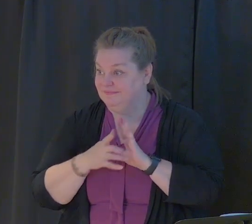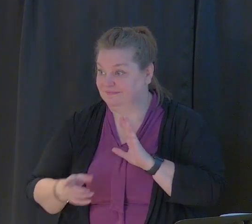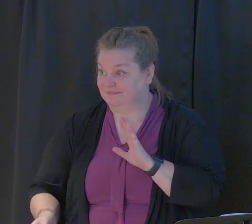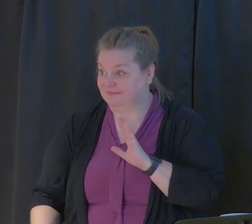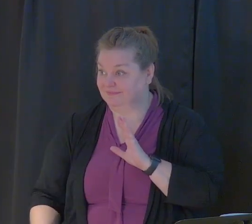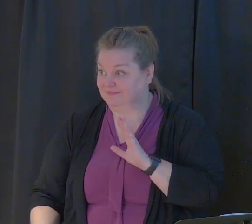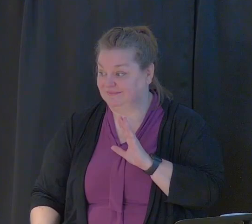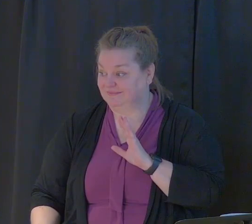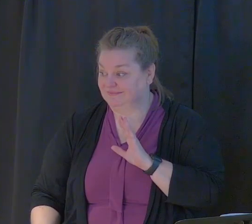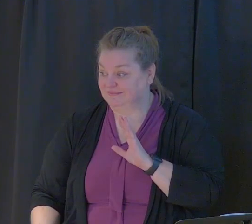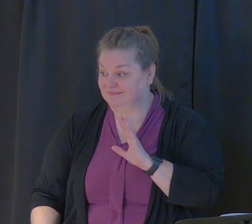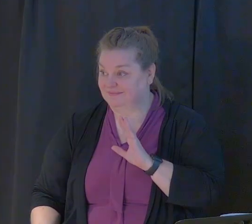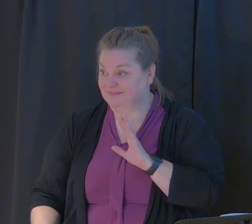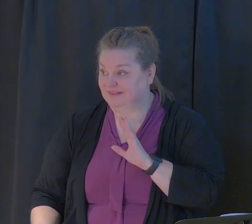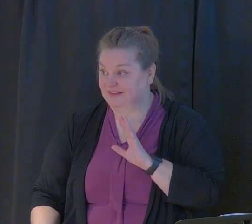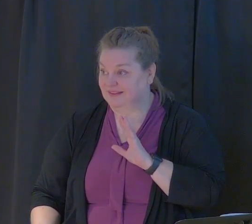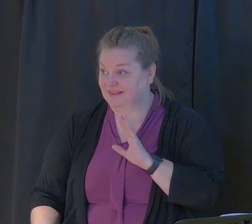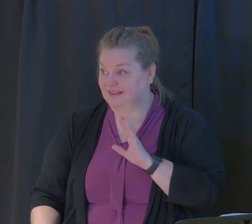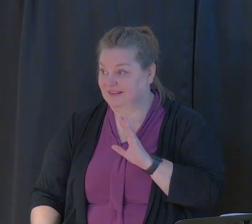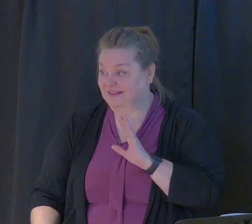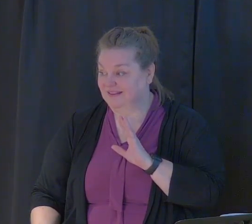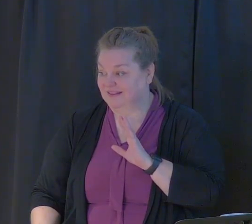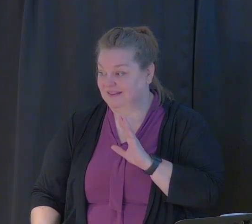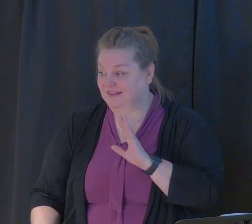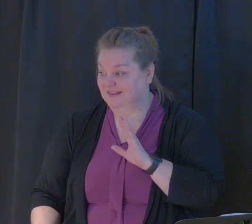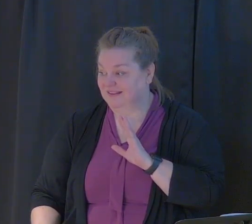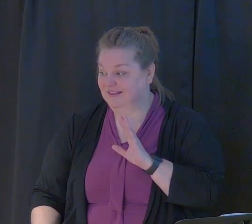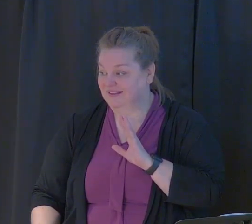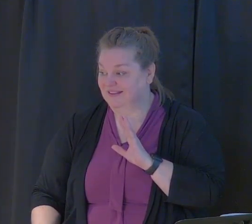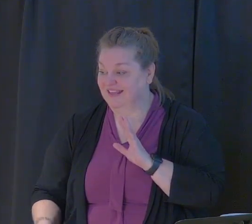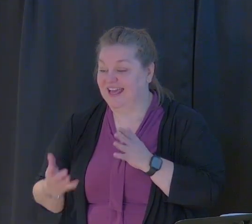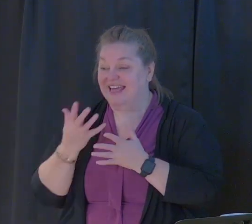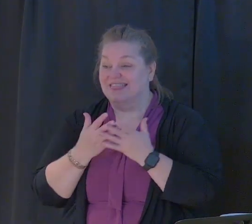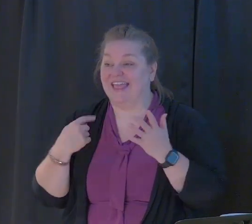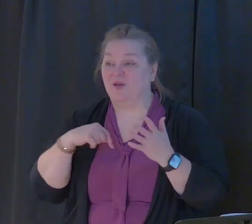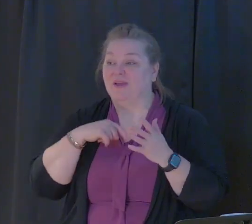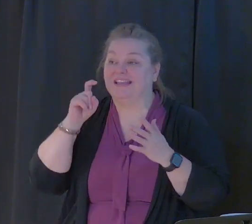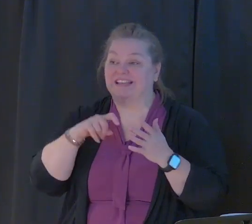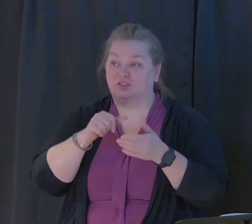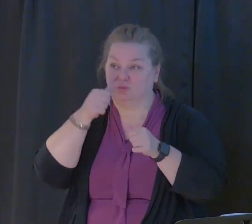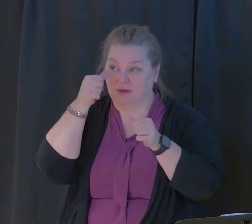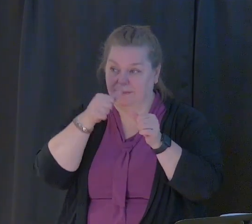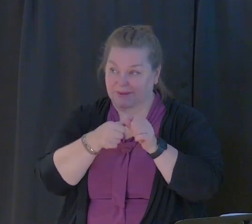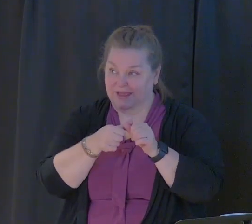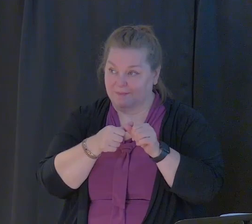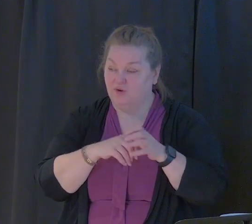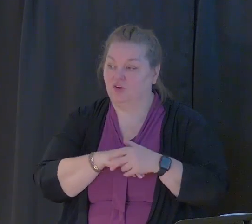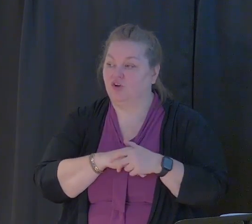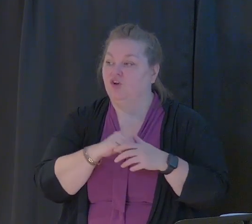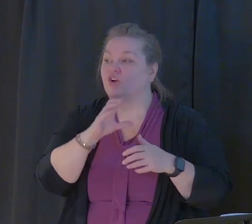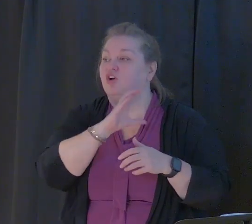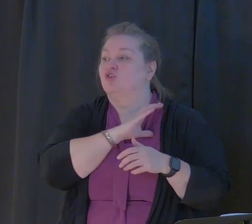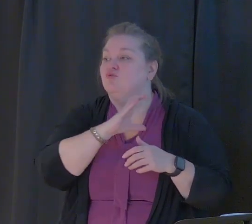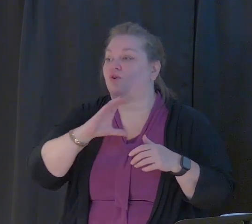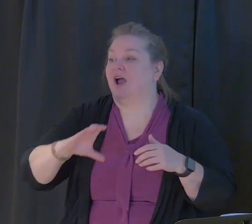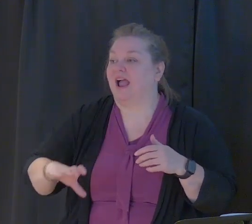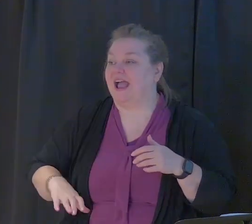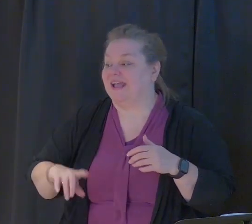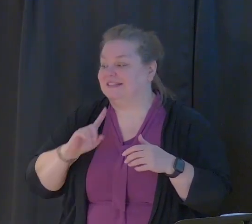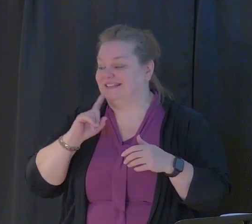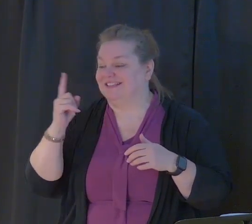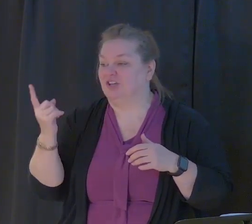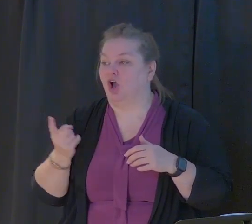But the thing that we need to remember, no matter where we're at, what we're doing in our life, Christ is always